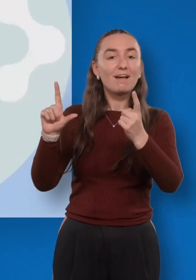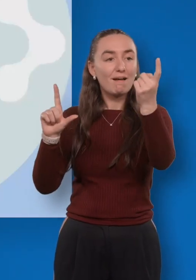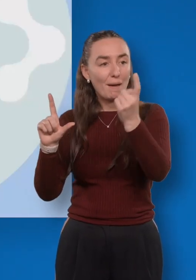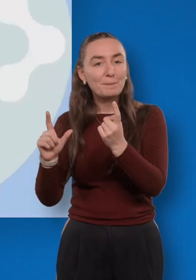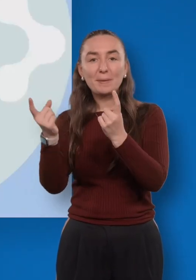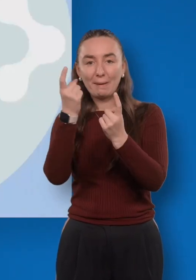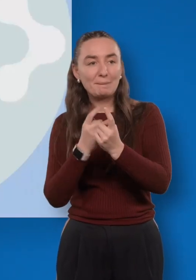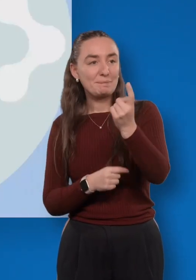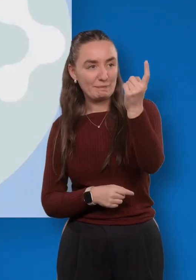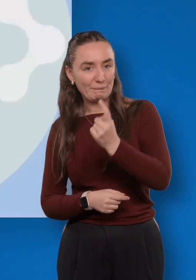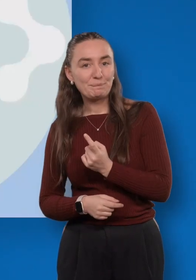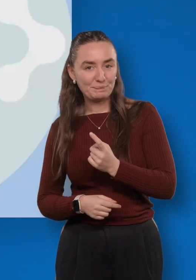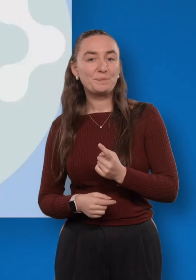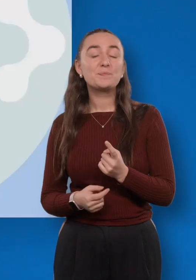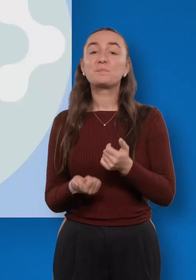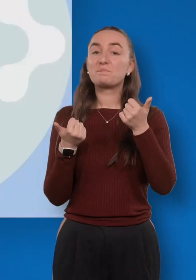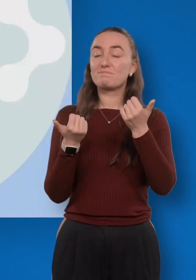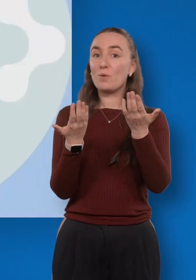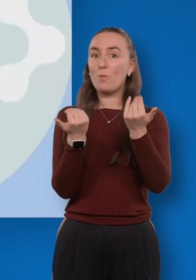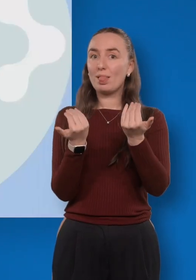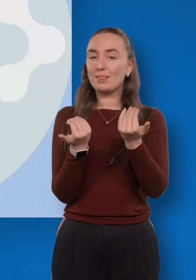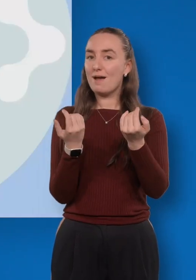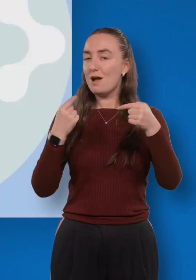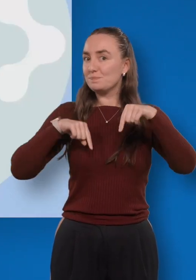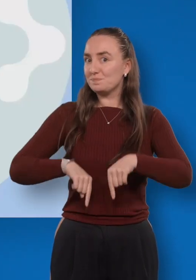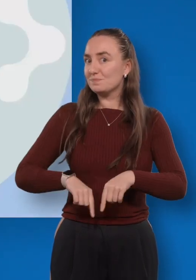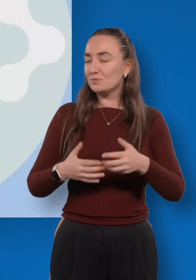in. Um, Welcome to this